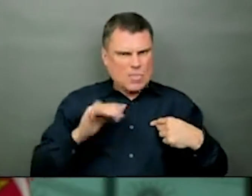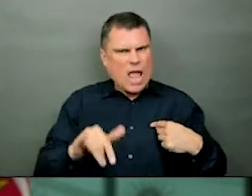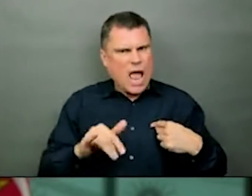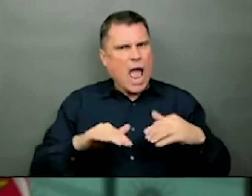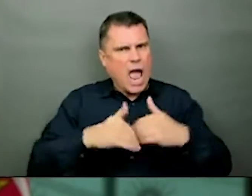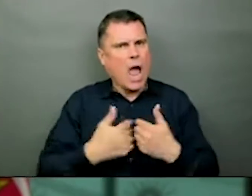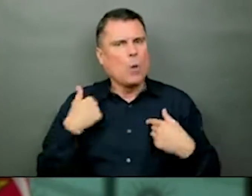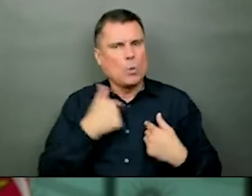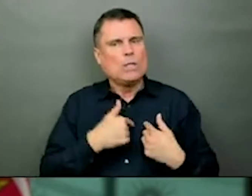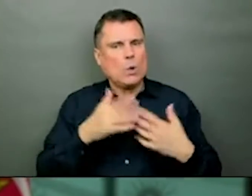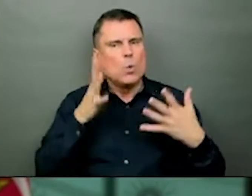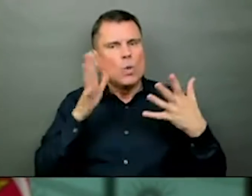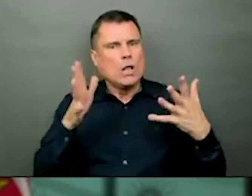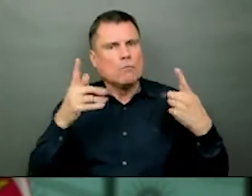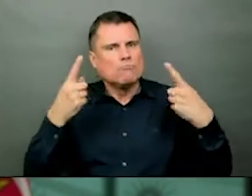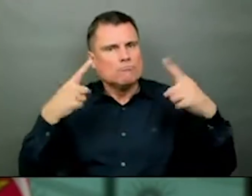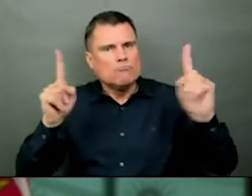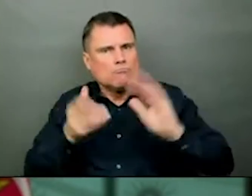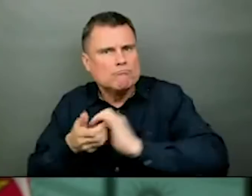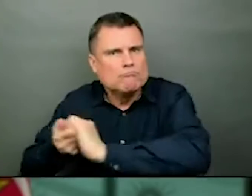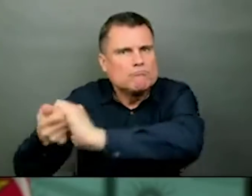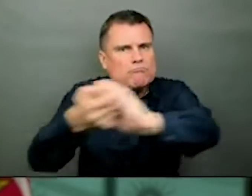COVID-19.